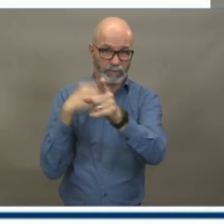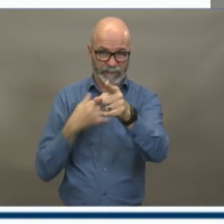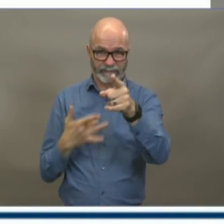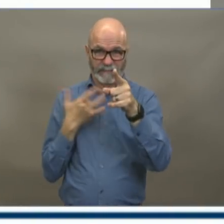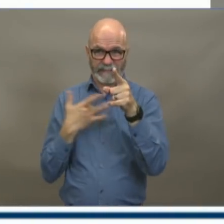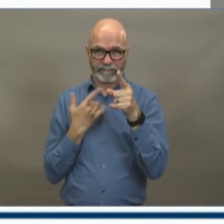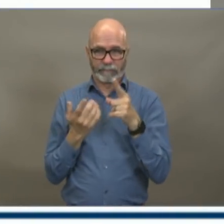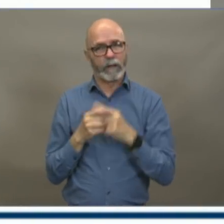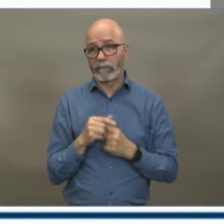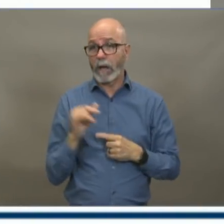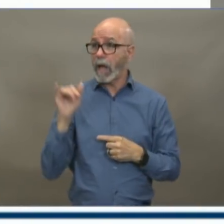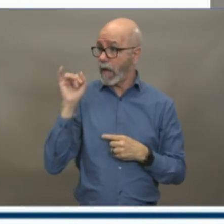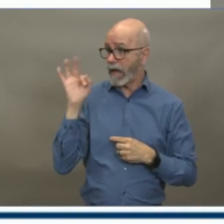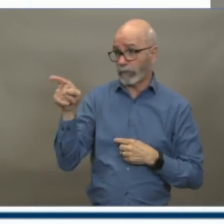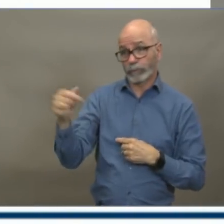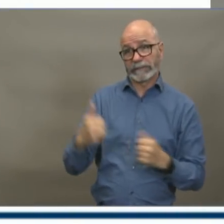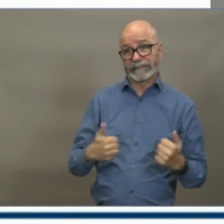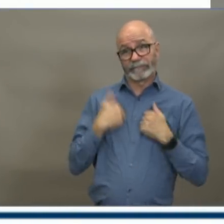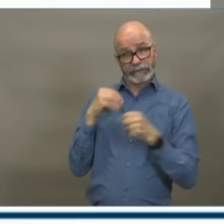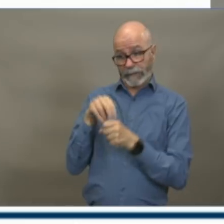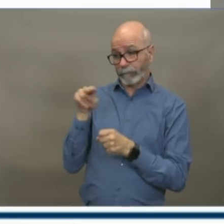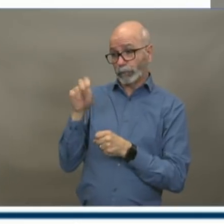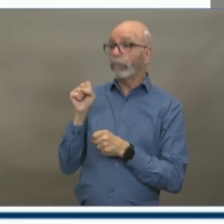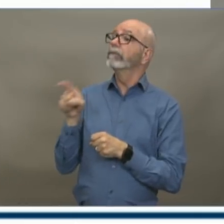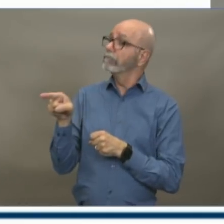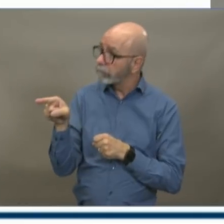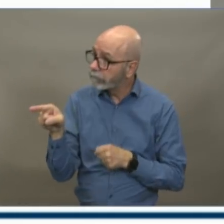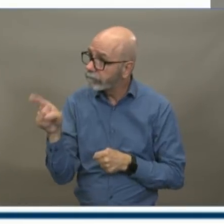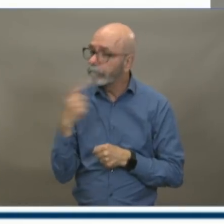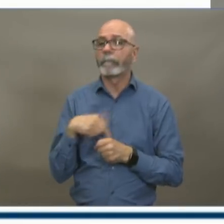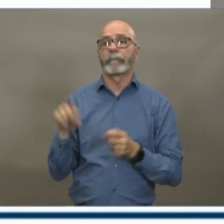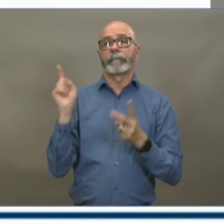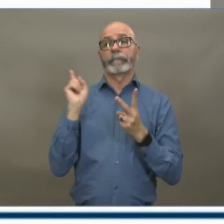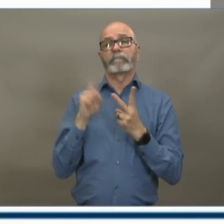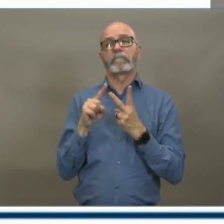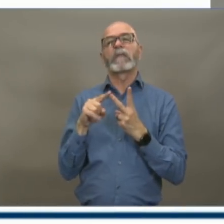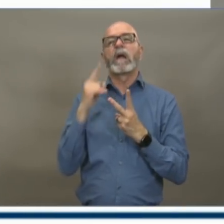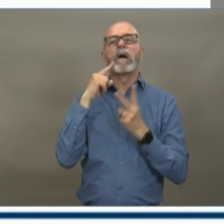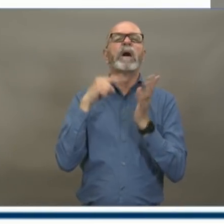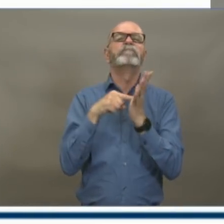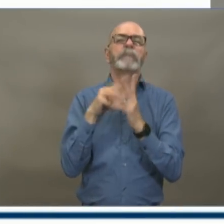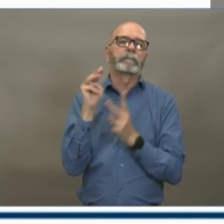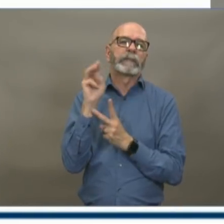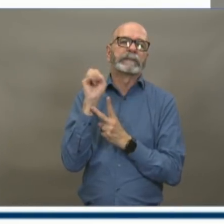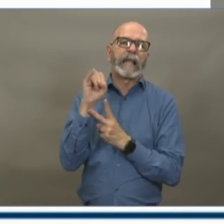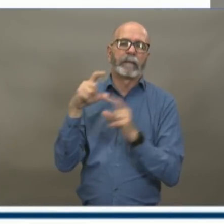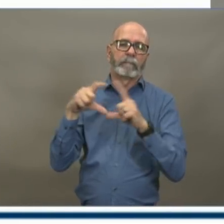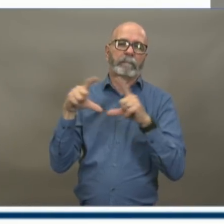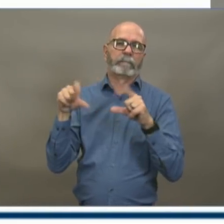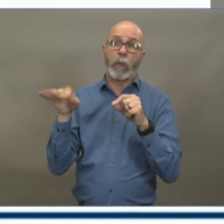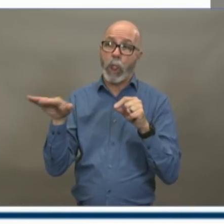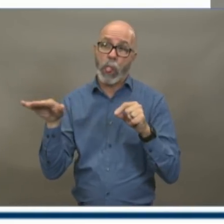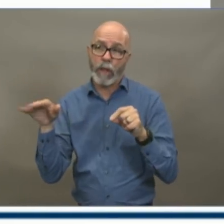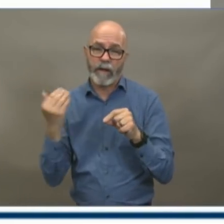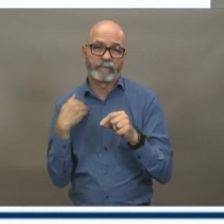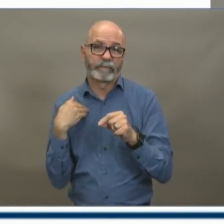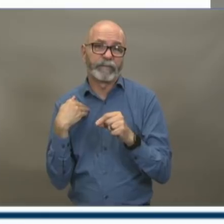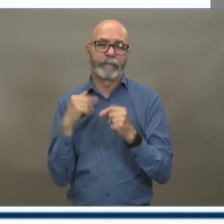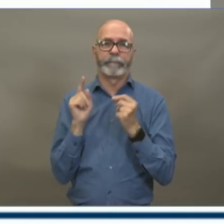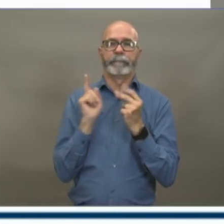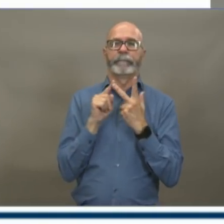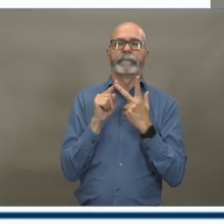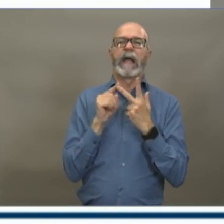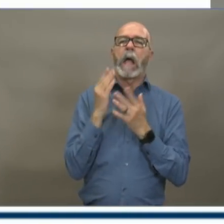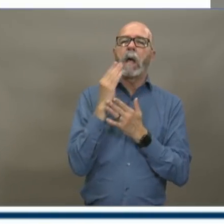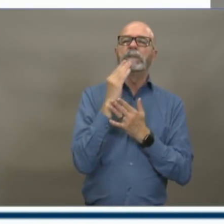Nova Scotia resident, and for most people, that's having an MSI card. There are some temporary foreign students and